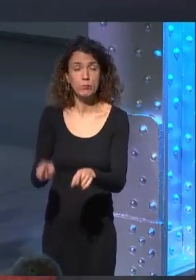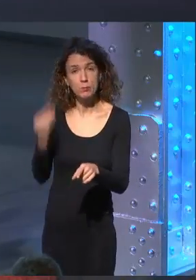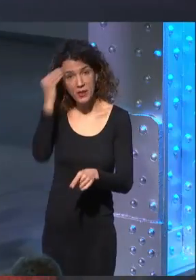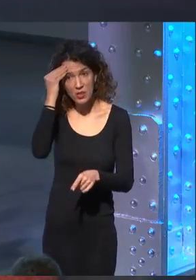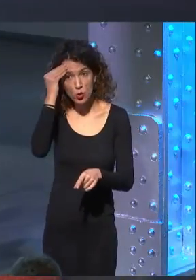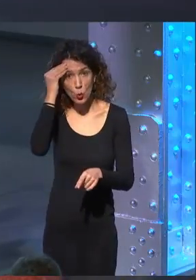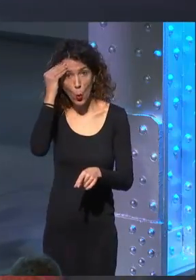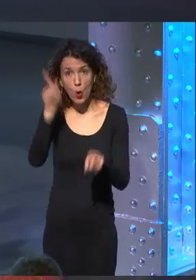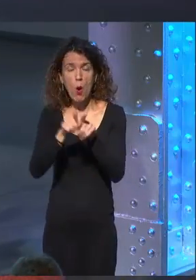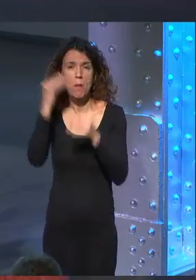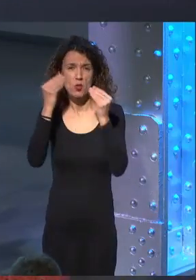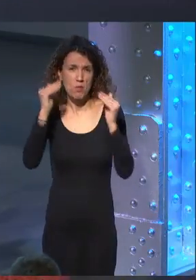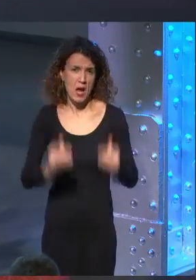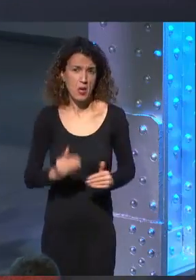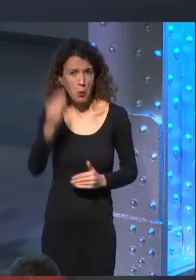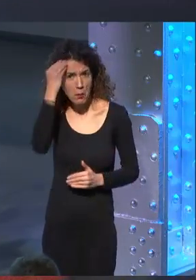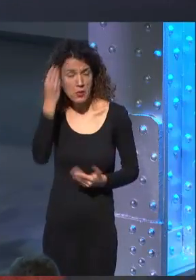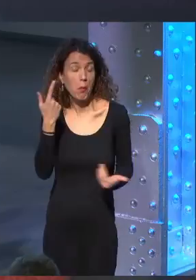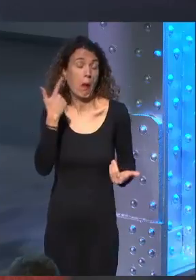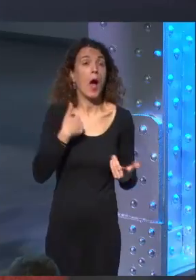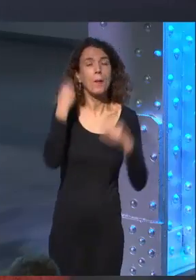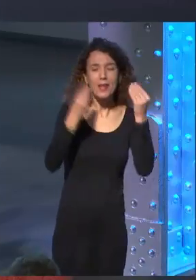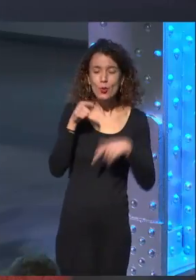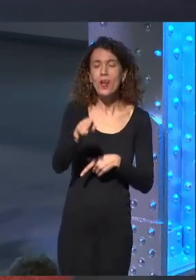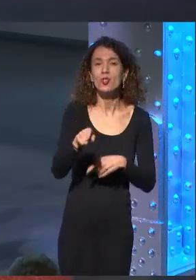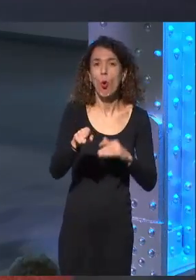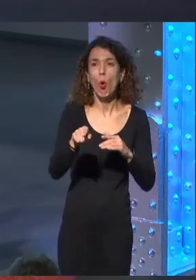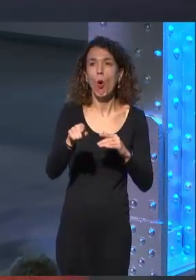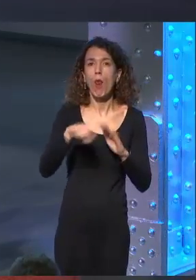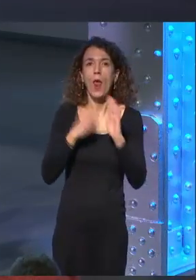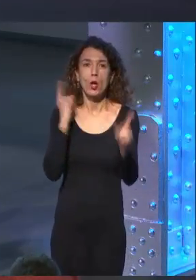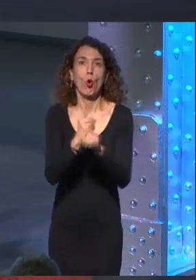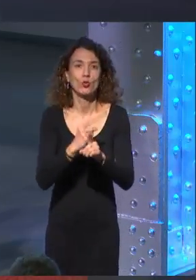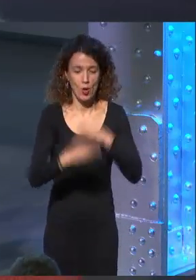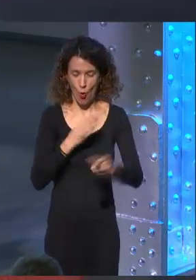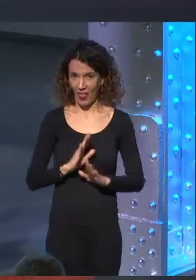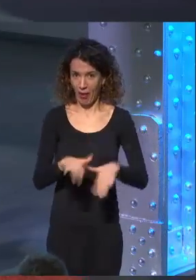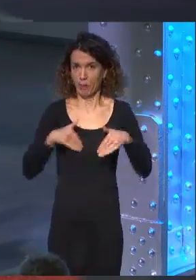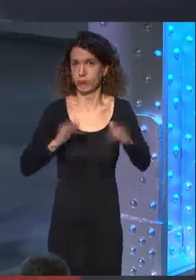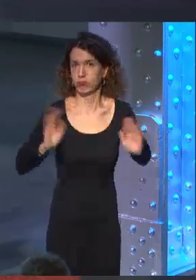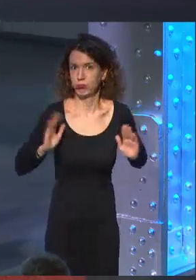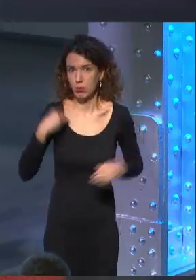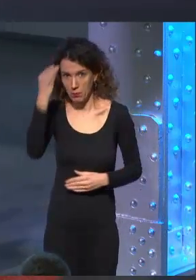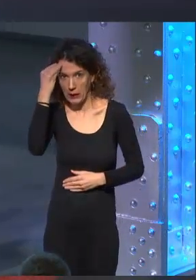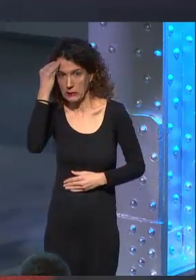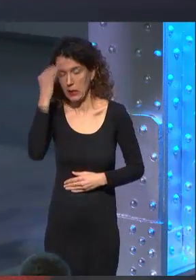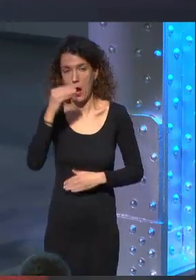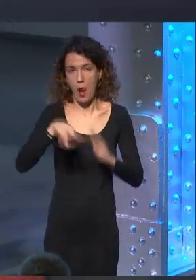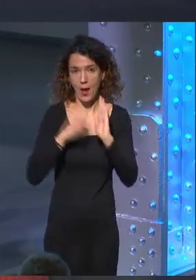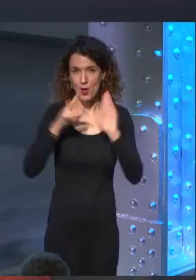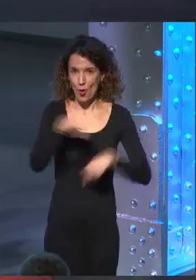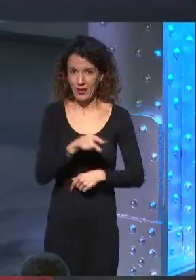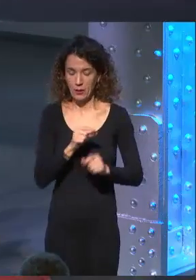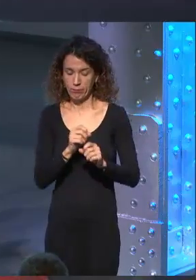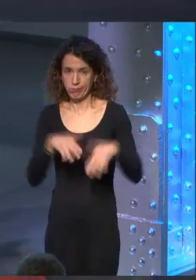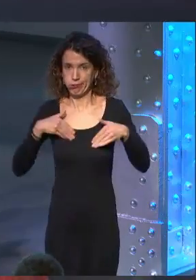of things, at least they don't think that very much. You think, well, this is illegal, I won't do it, because